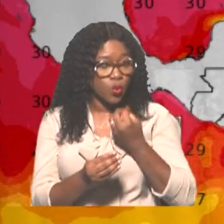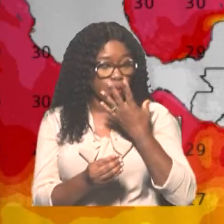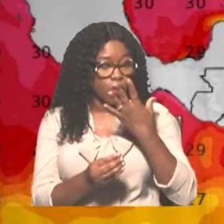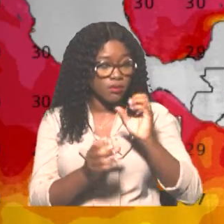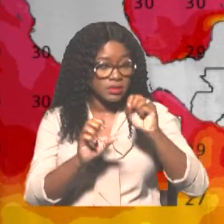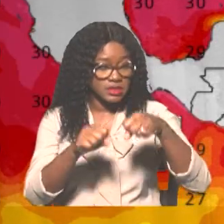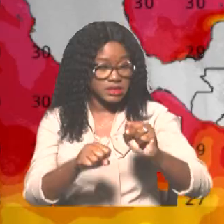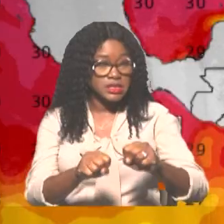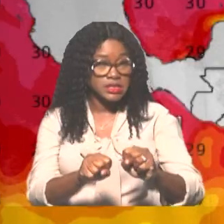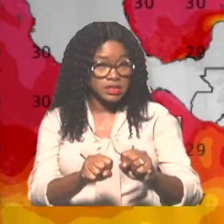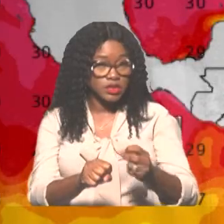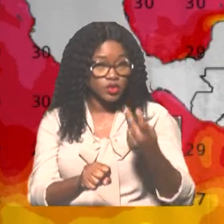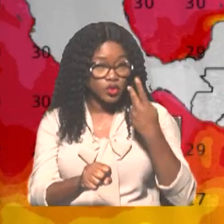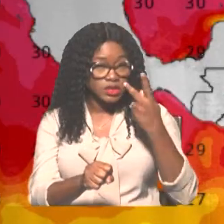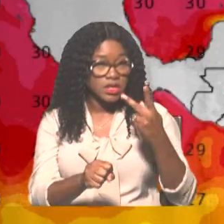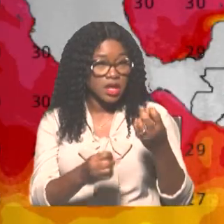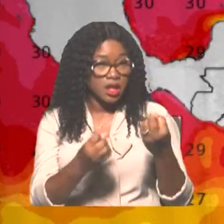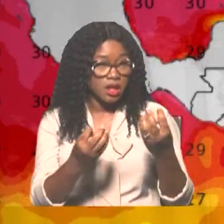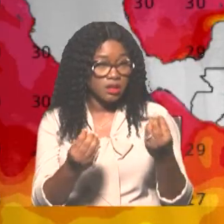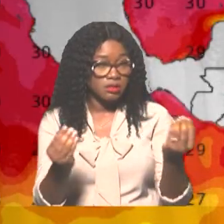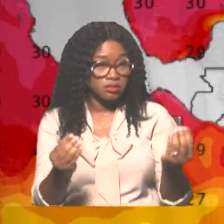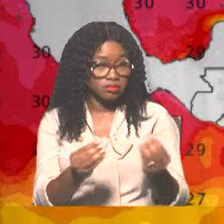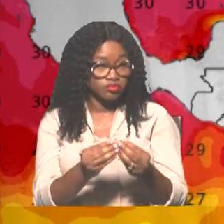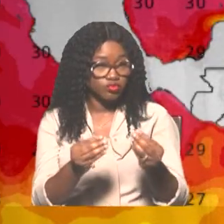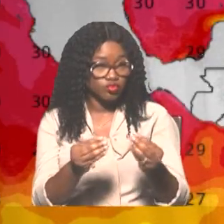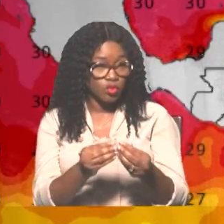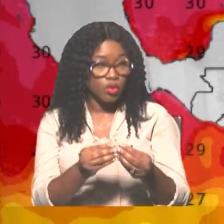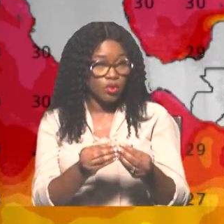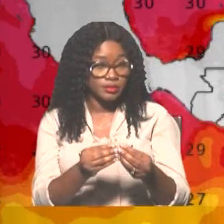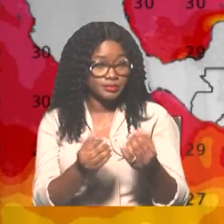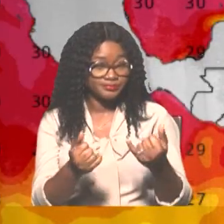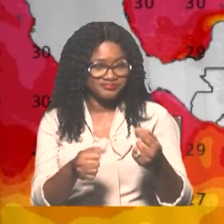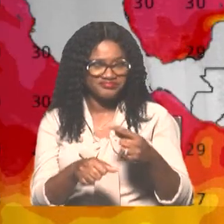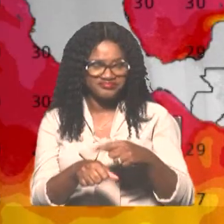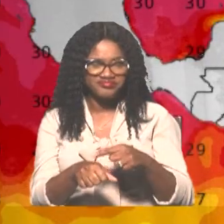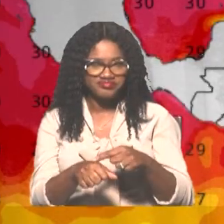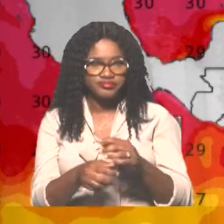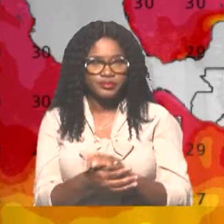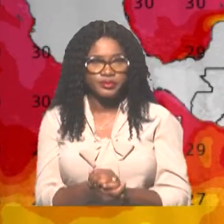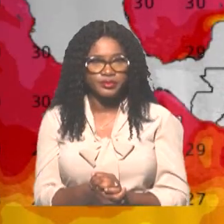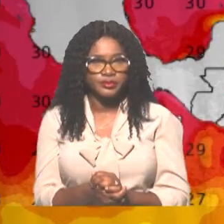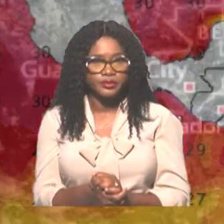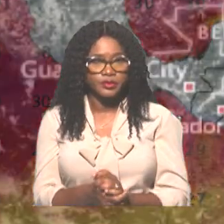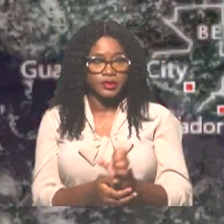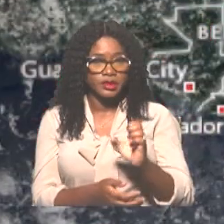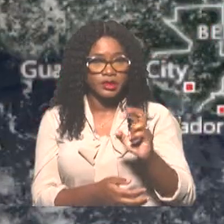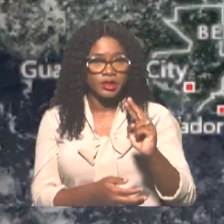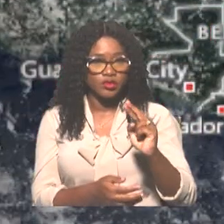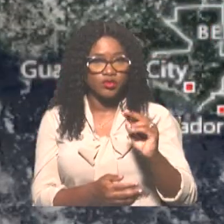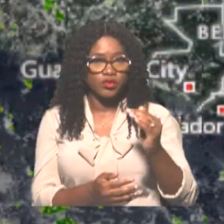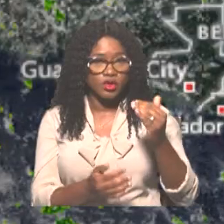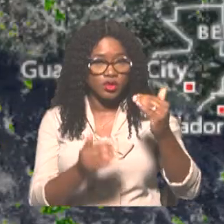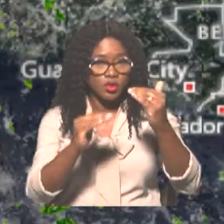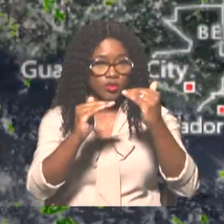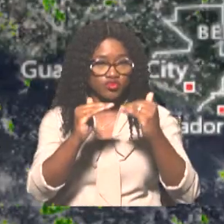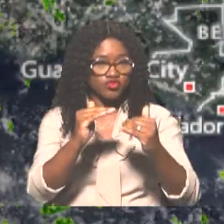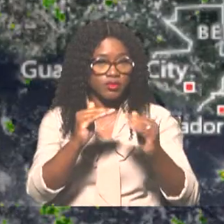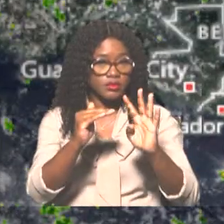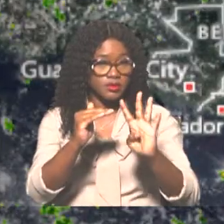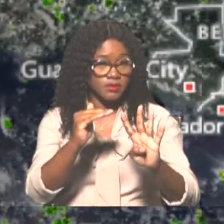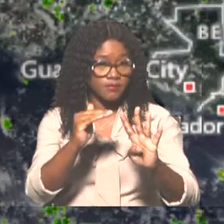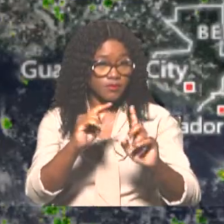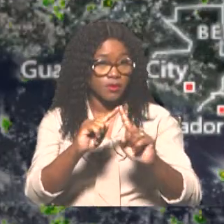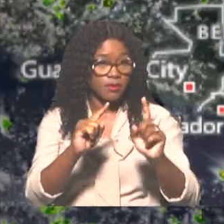temperatures, which we are seeing a lot more of around this time of year. Erin is currently now down to Category 4, but it